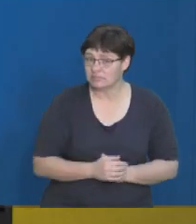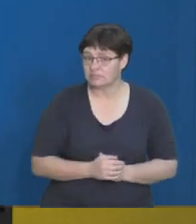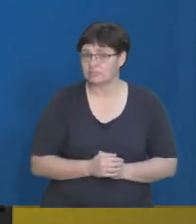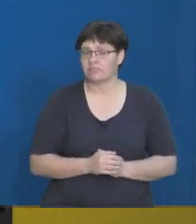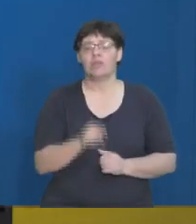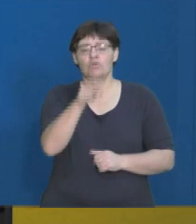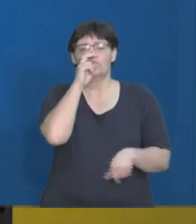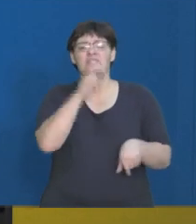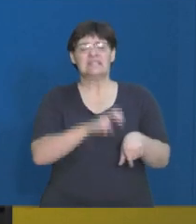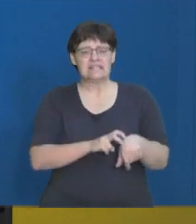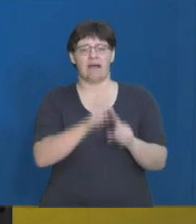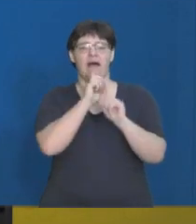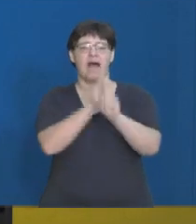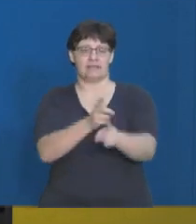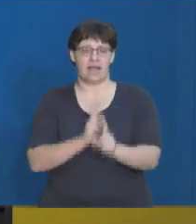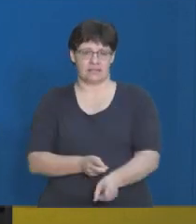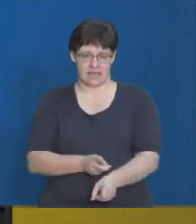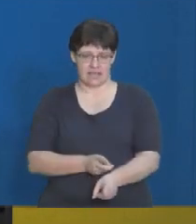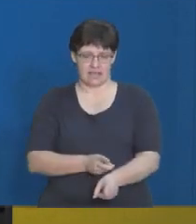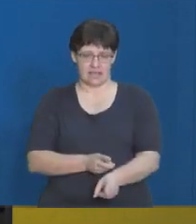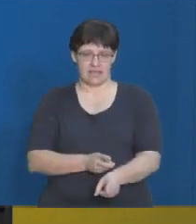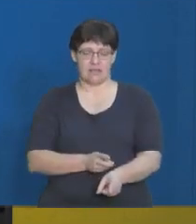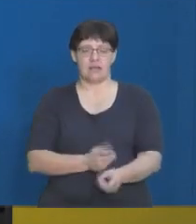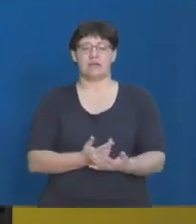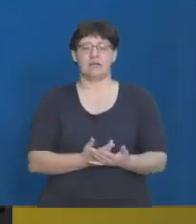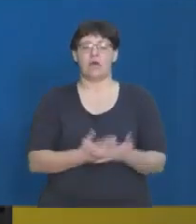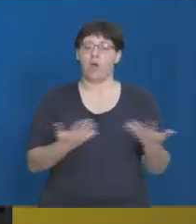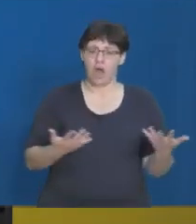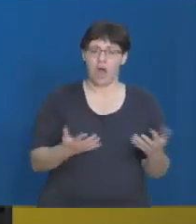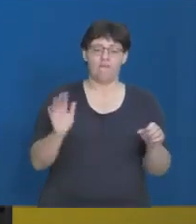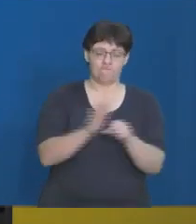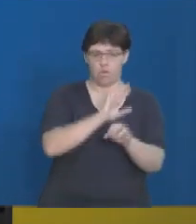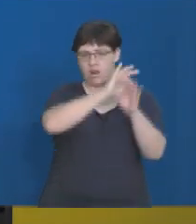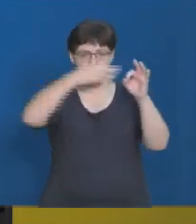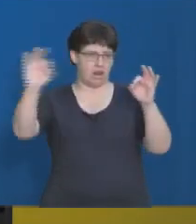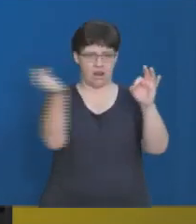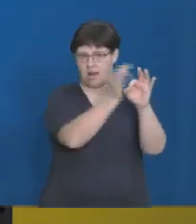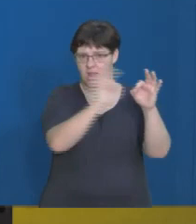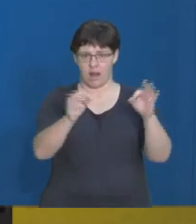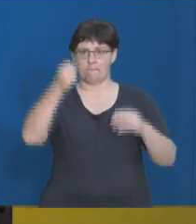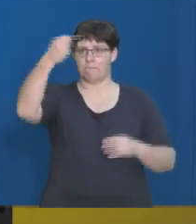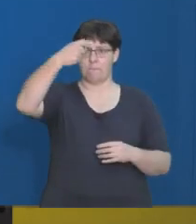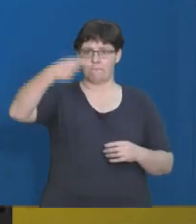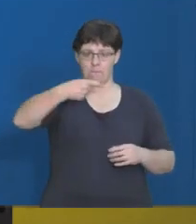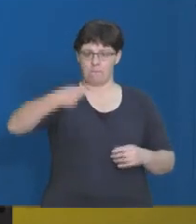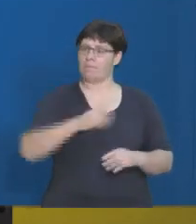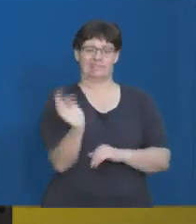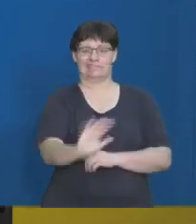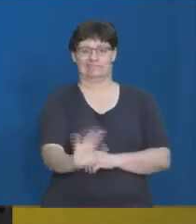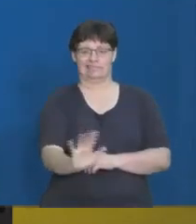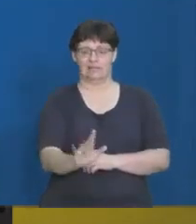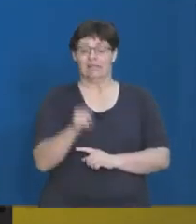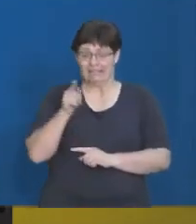is you need to answer this type of questions in full sentences. Do not use point form for